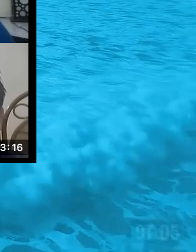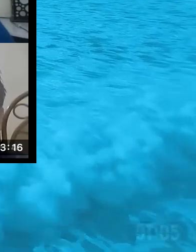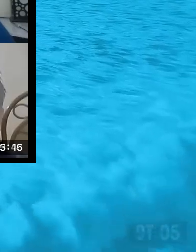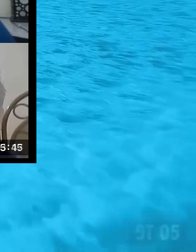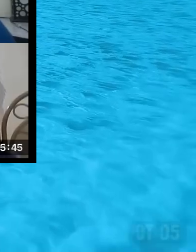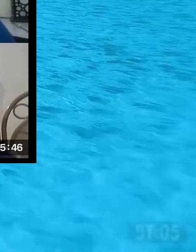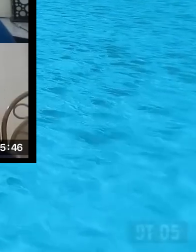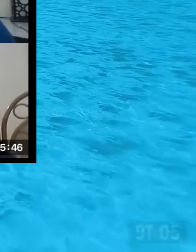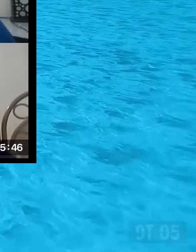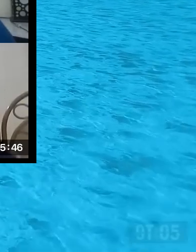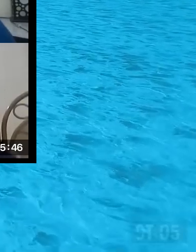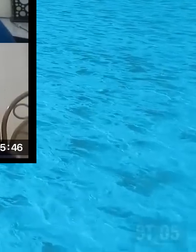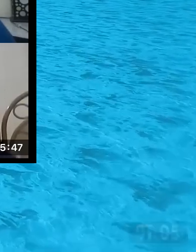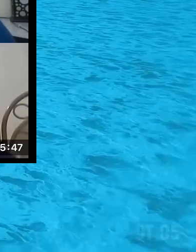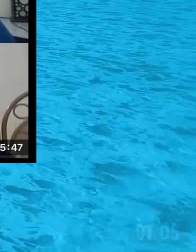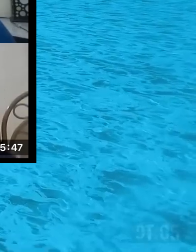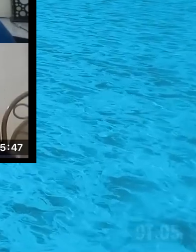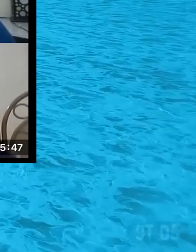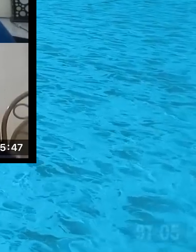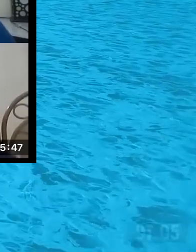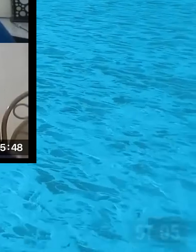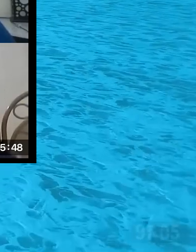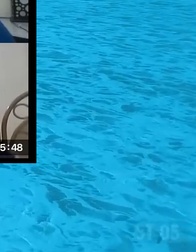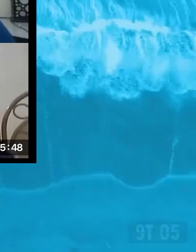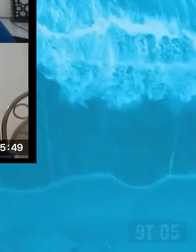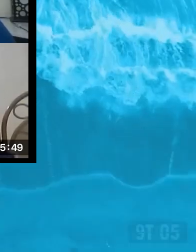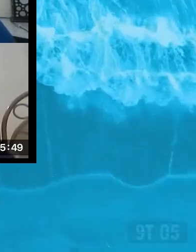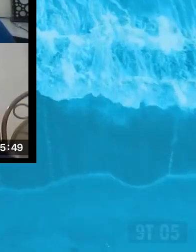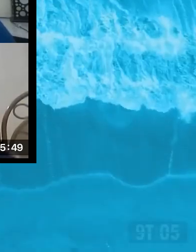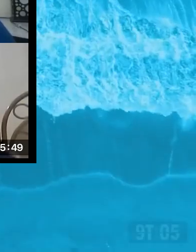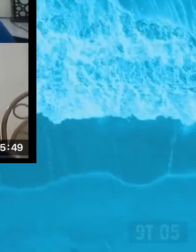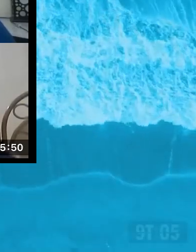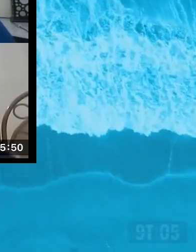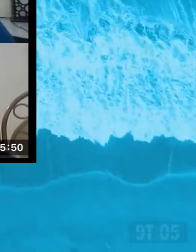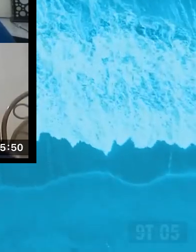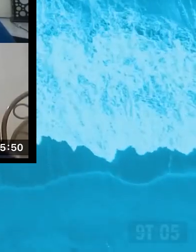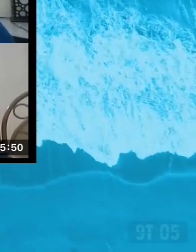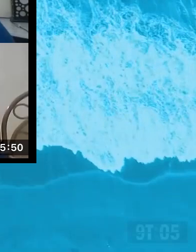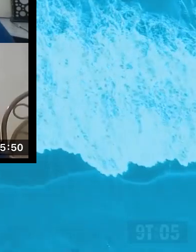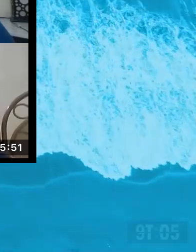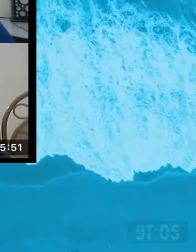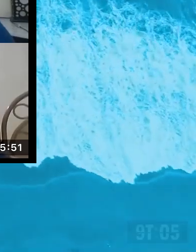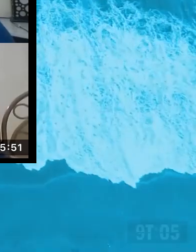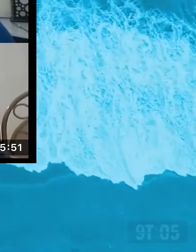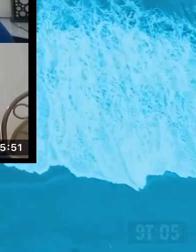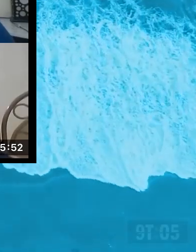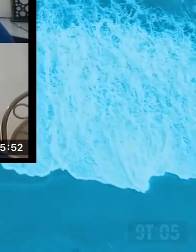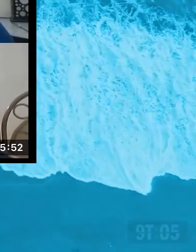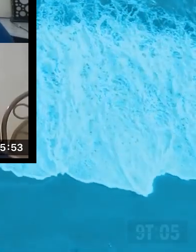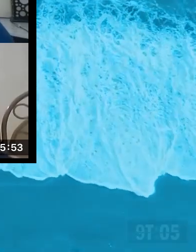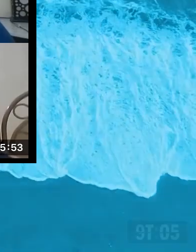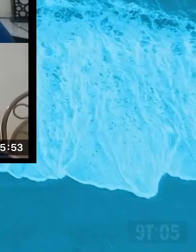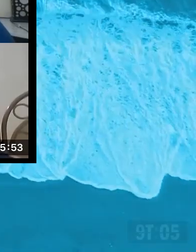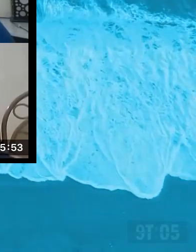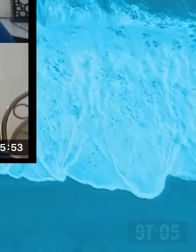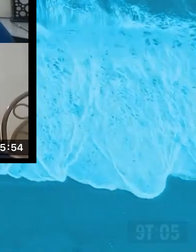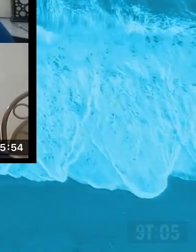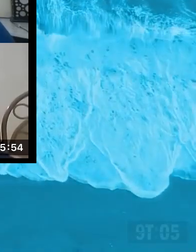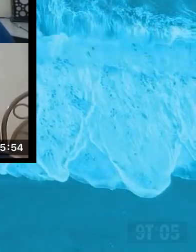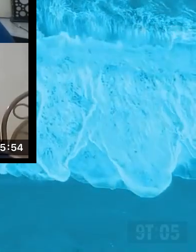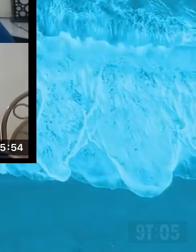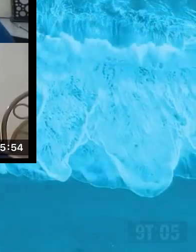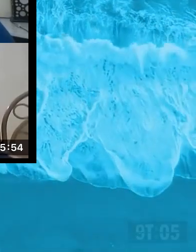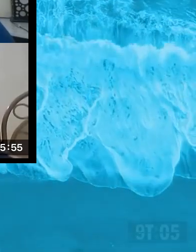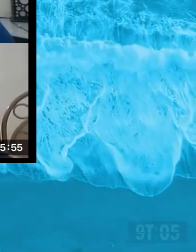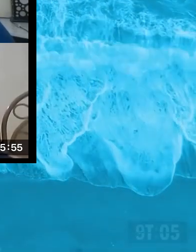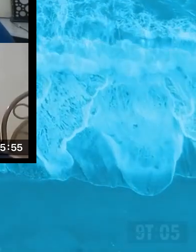Love is patient, love is kind. Love does not envy or boast. Love is not arrogant or rude. Love rejoices